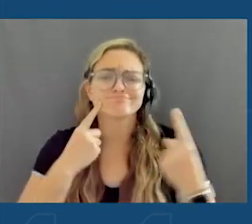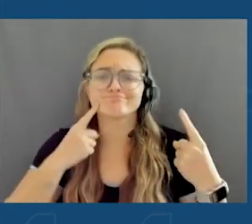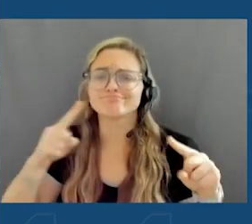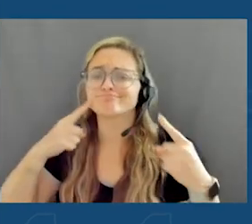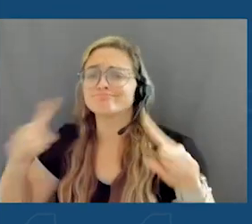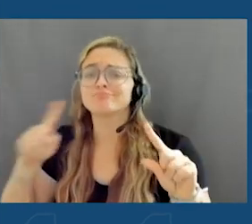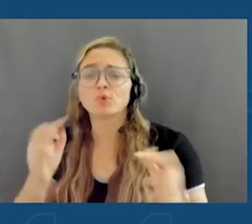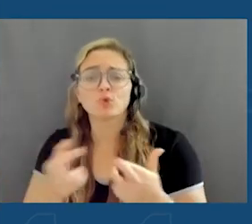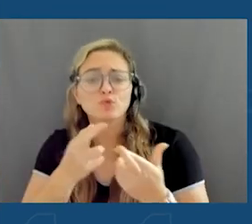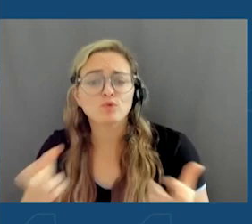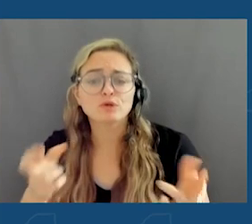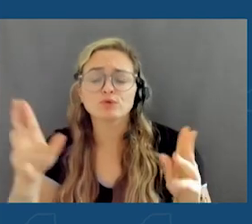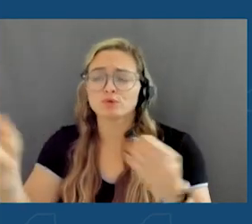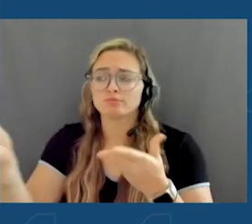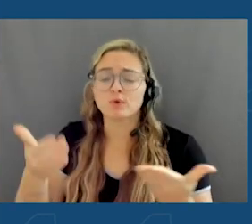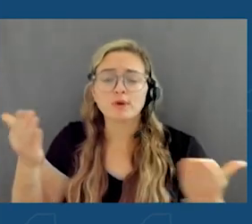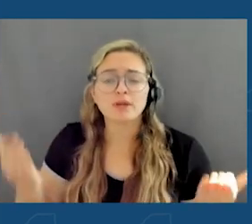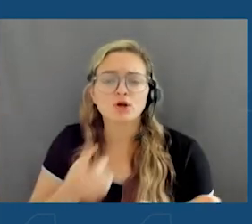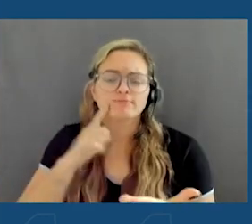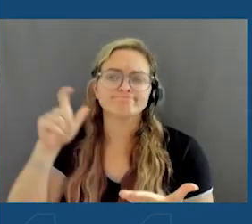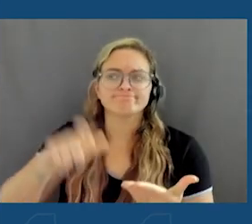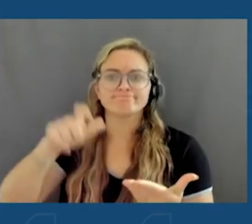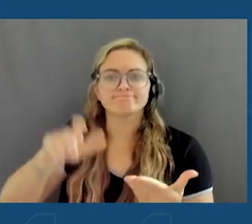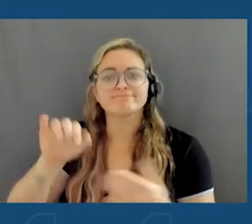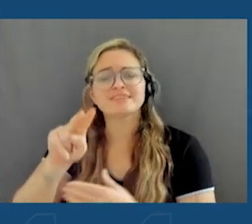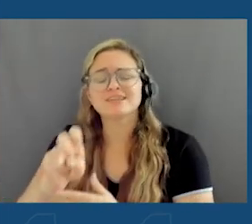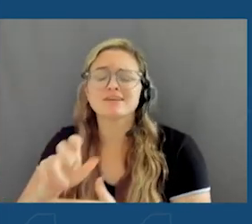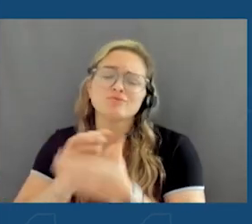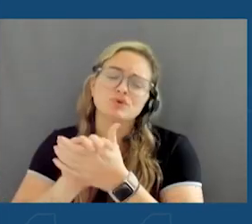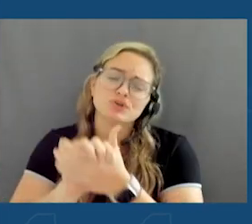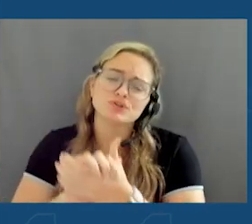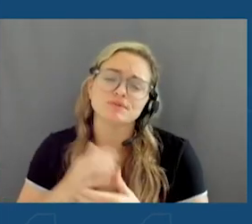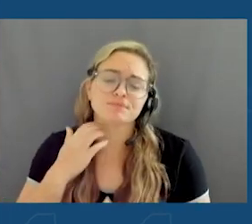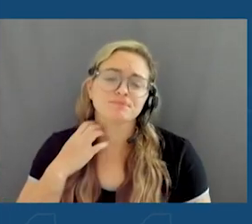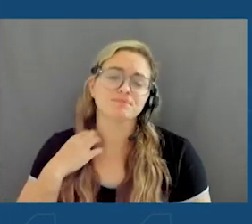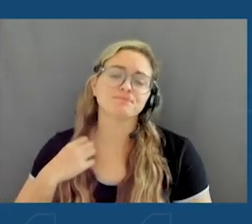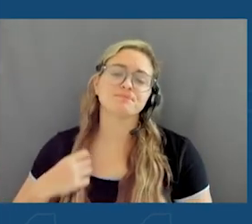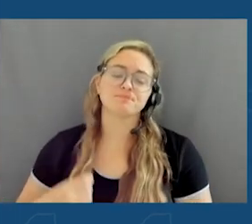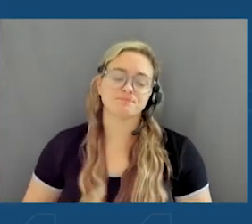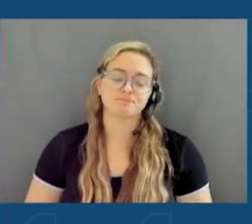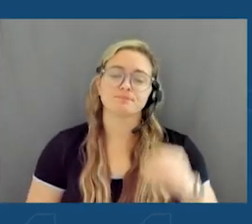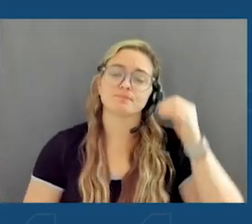resources brought here that were so necessary. Steve, congratulations.